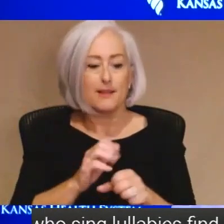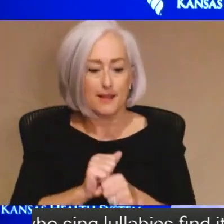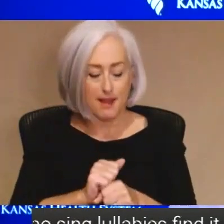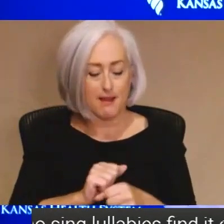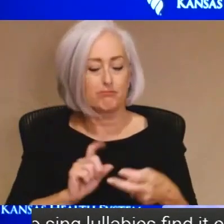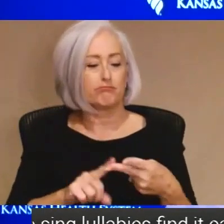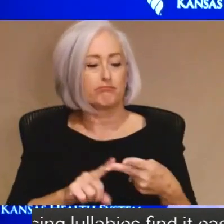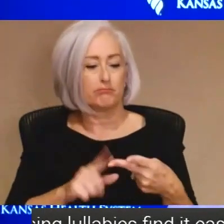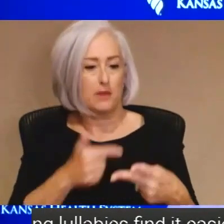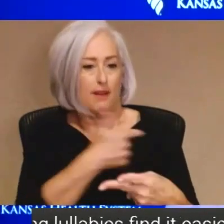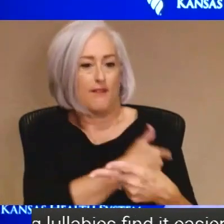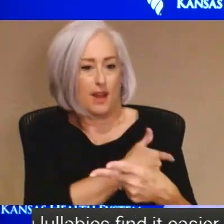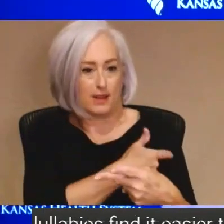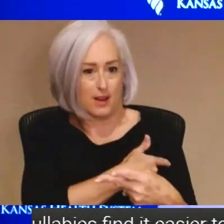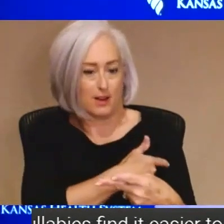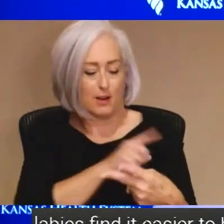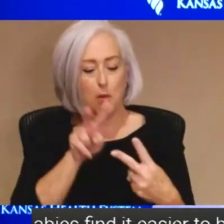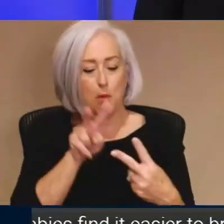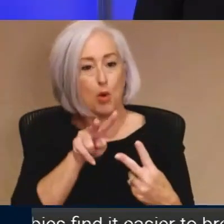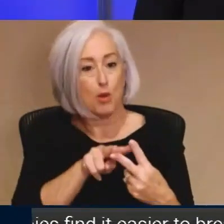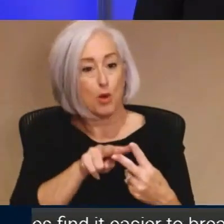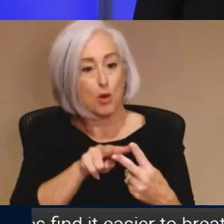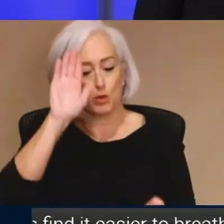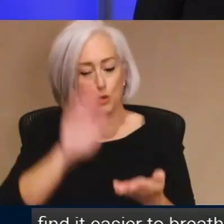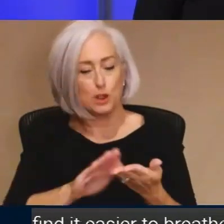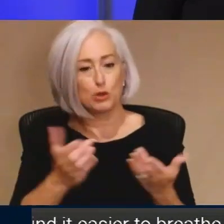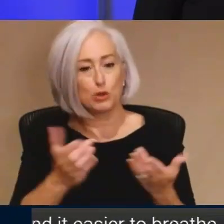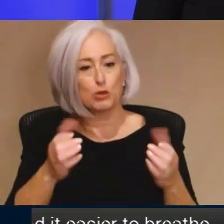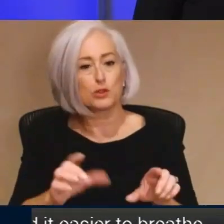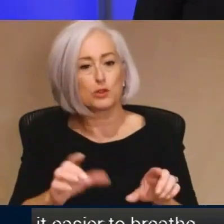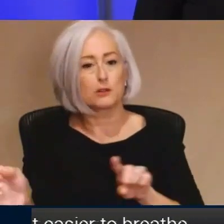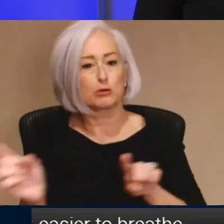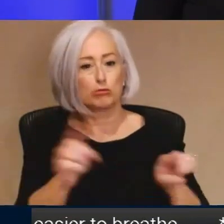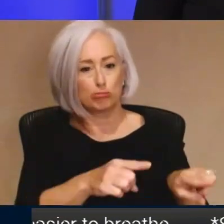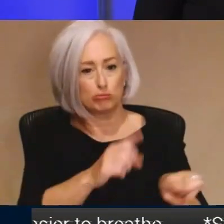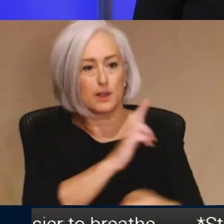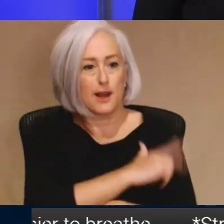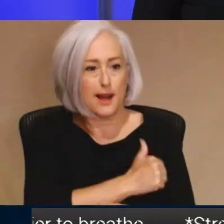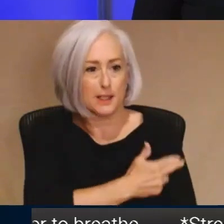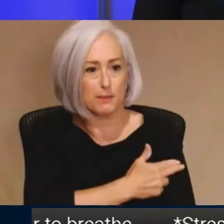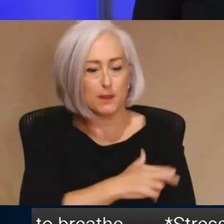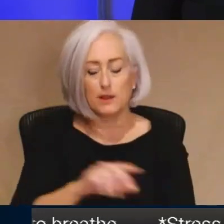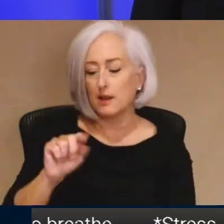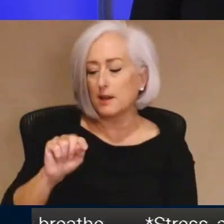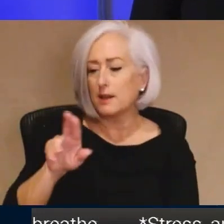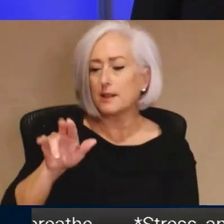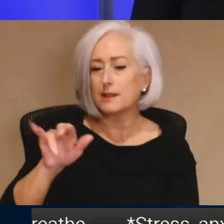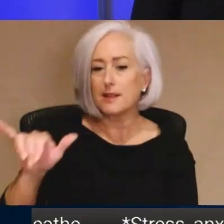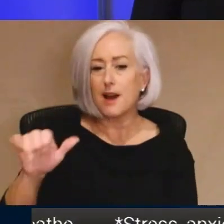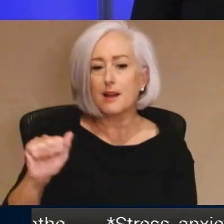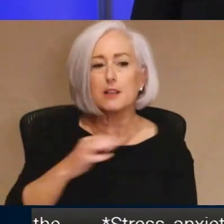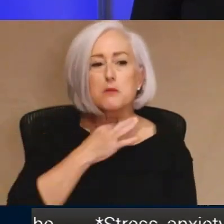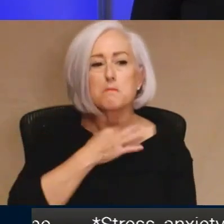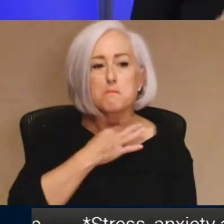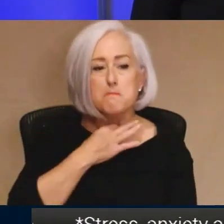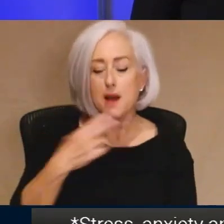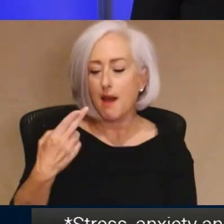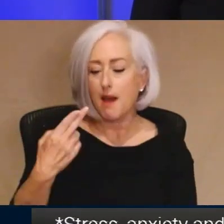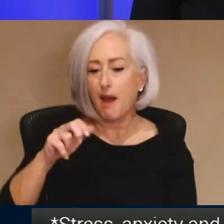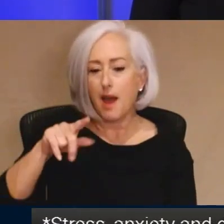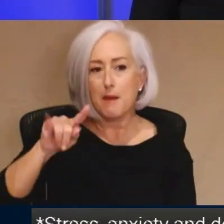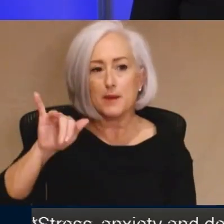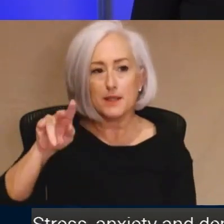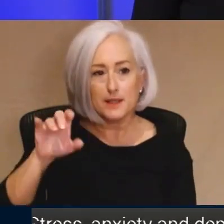coming to the hospital, and that's really what we're looking for. Tanya wants to know, could hepatitis be the sequel to the